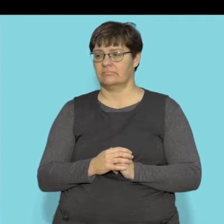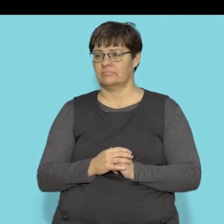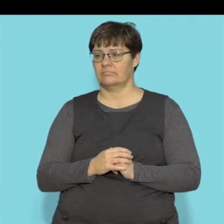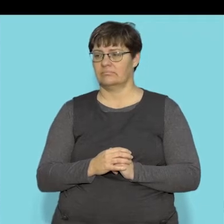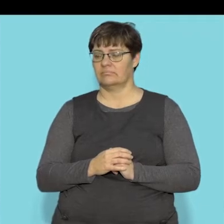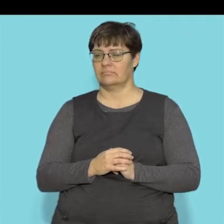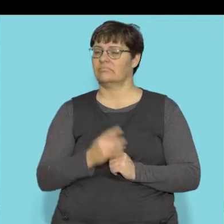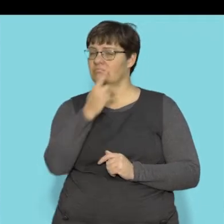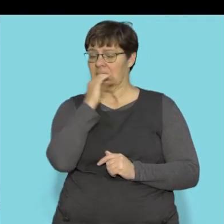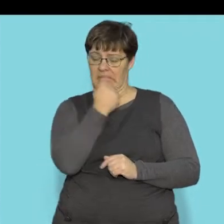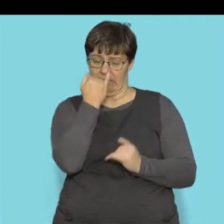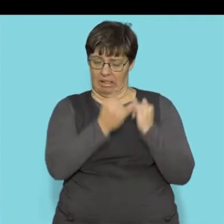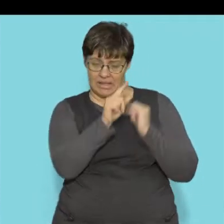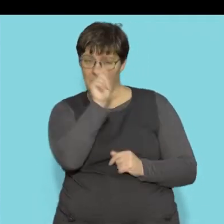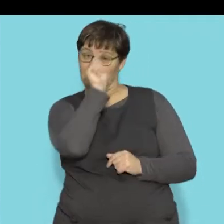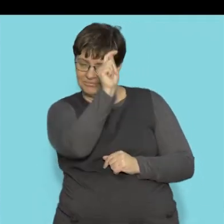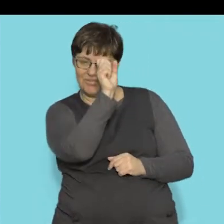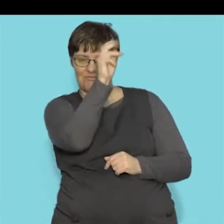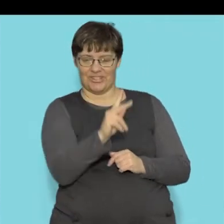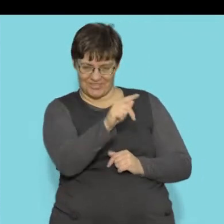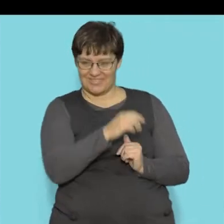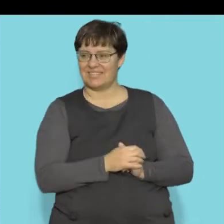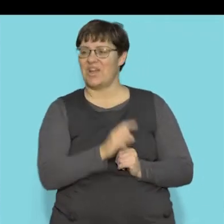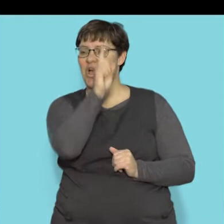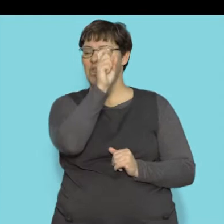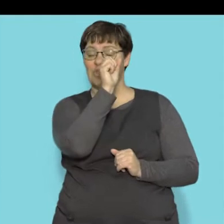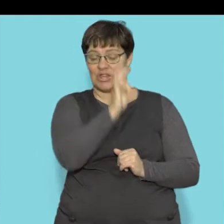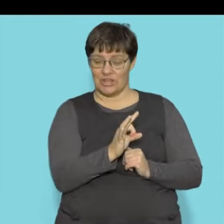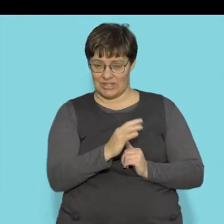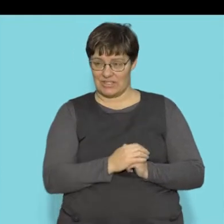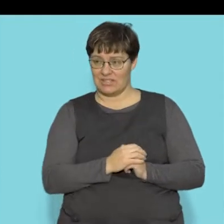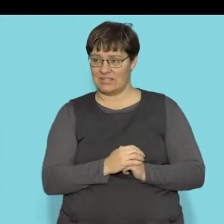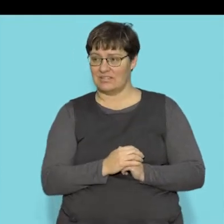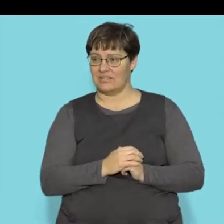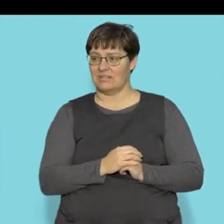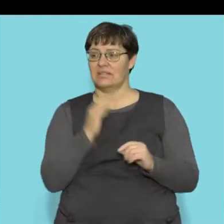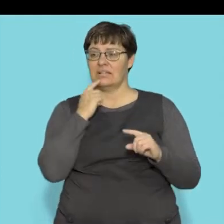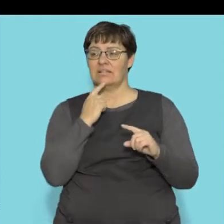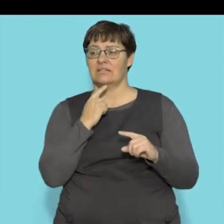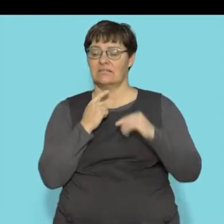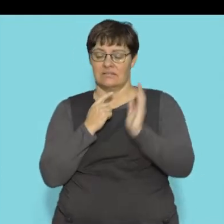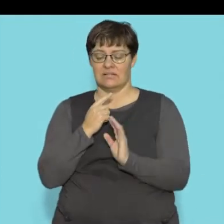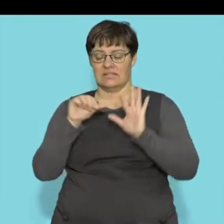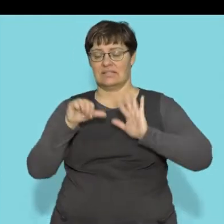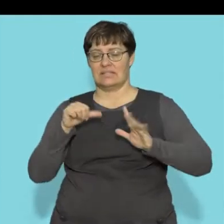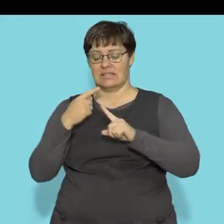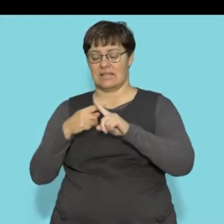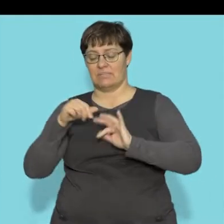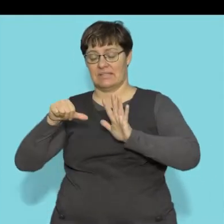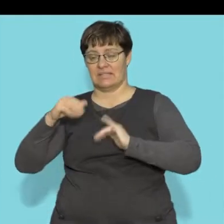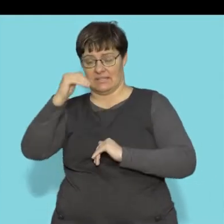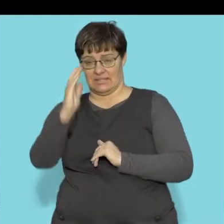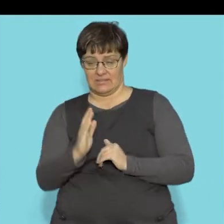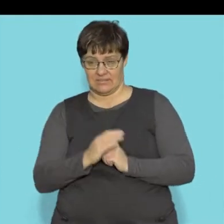Sorry, this fraction button is not my friend today, guys. Don't worry. There we go. Now it's working for us. So 1/3 times